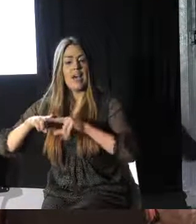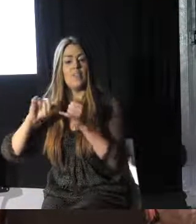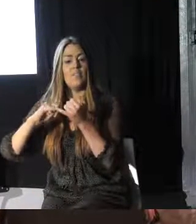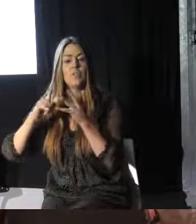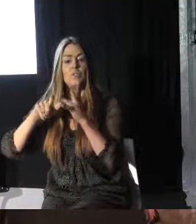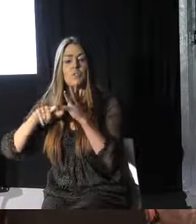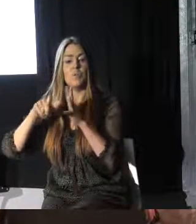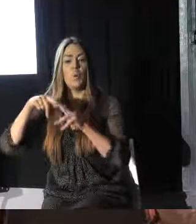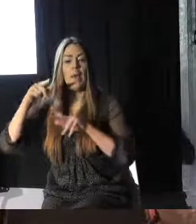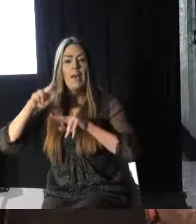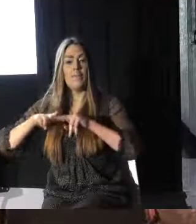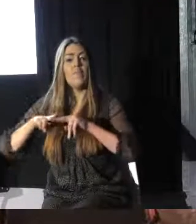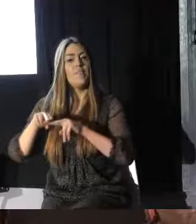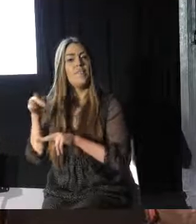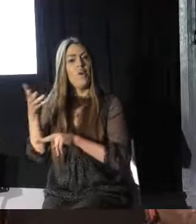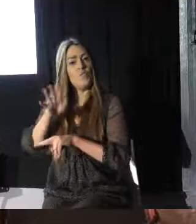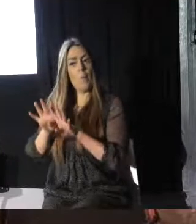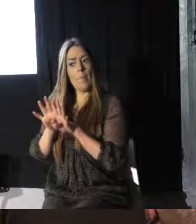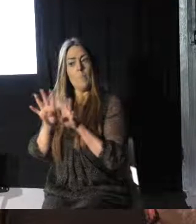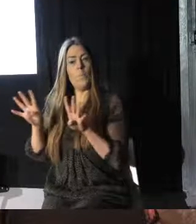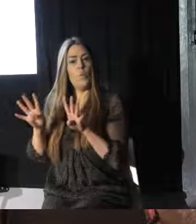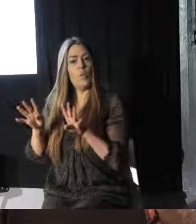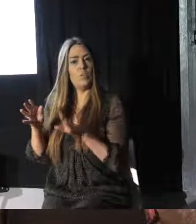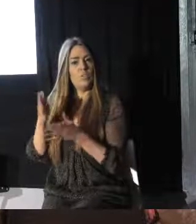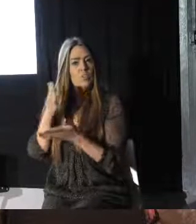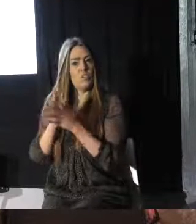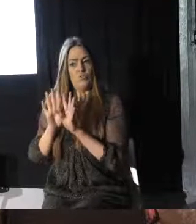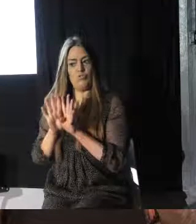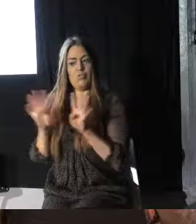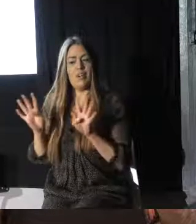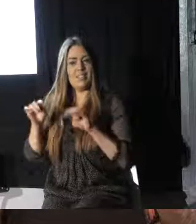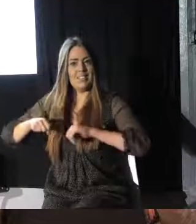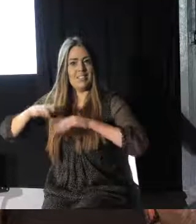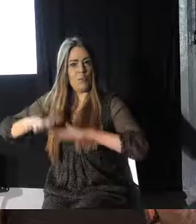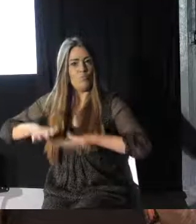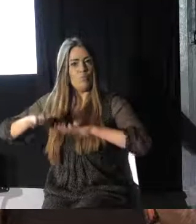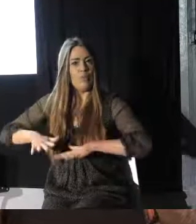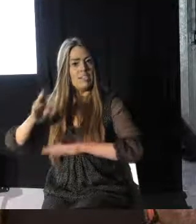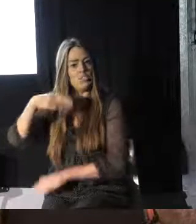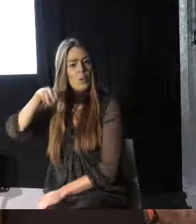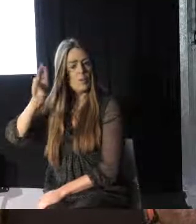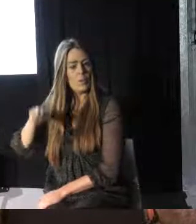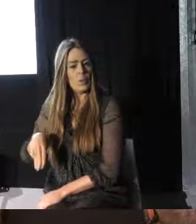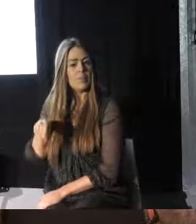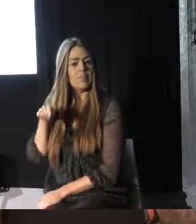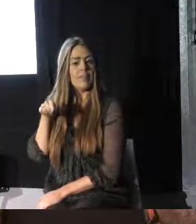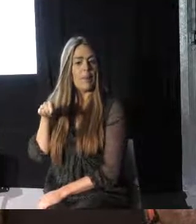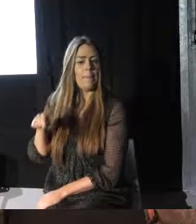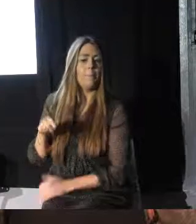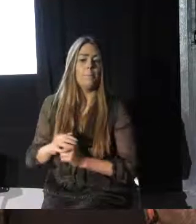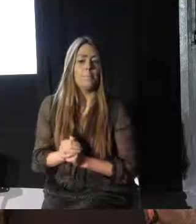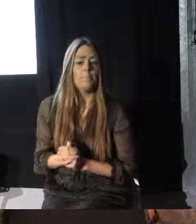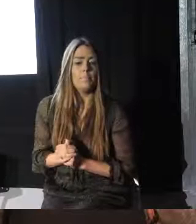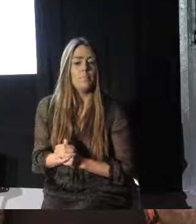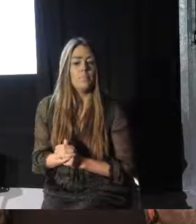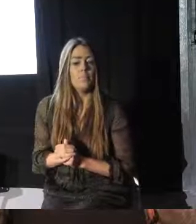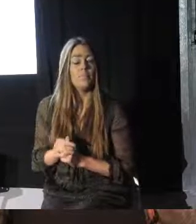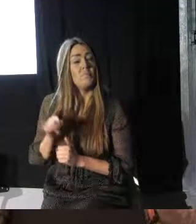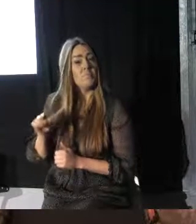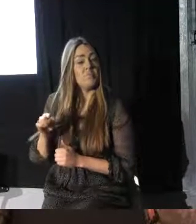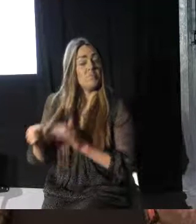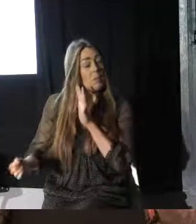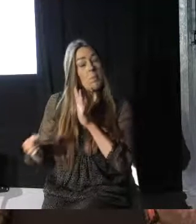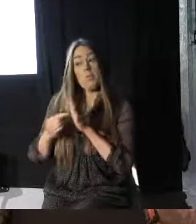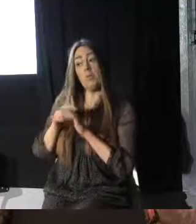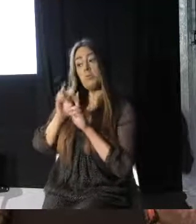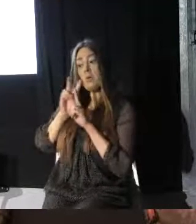from the Board of Trustees of the British Museum, which was you can read it in the LRB. One of the most important